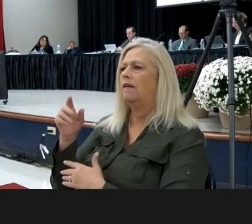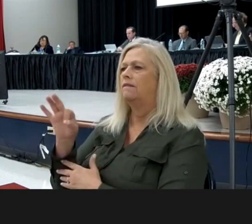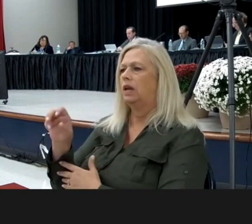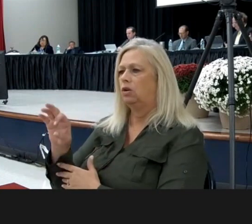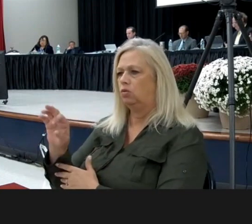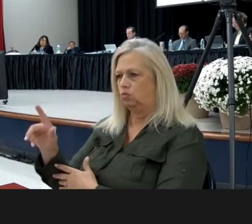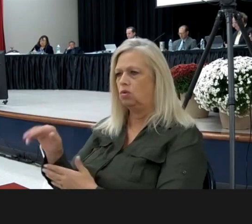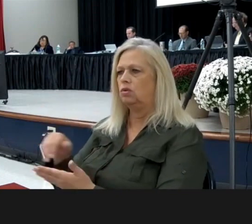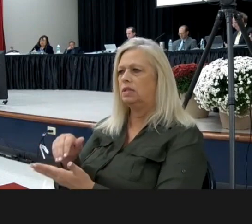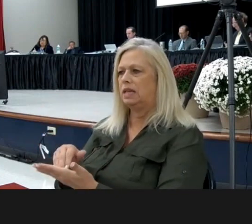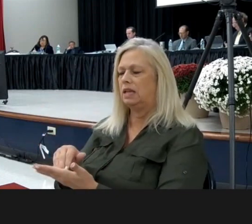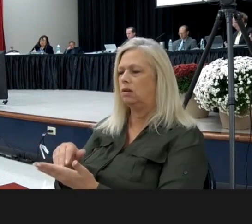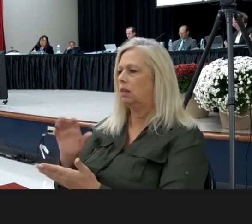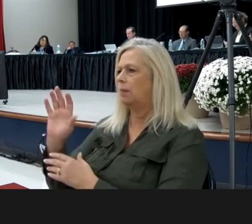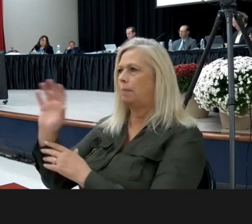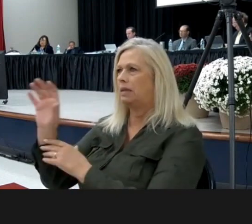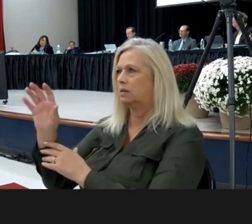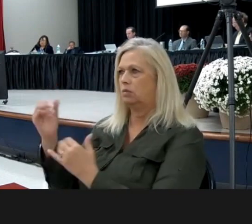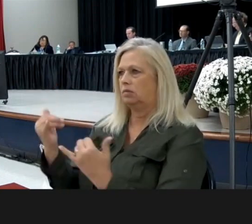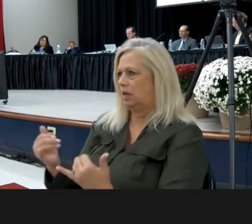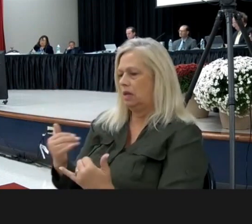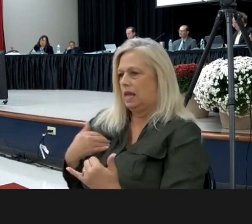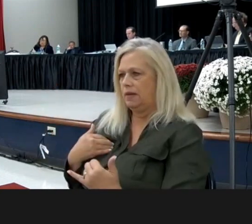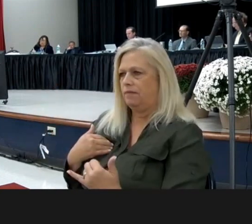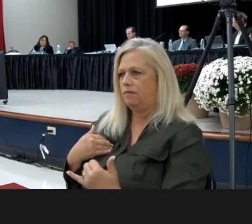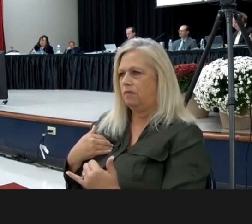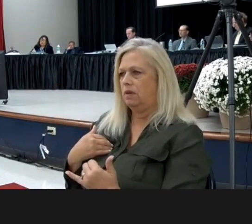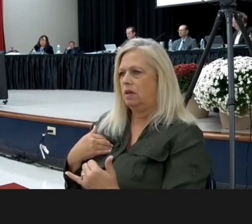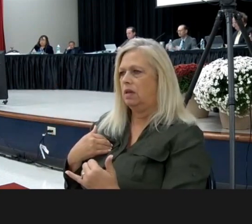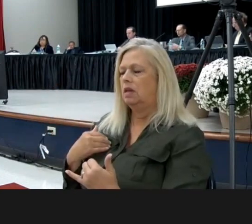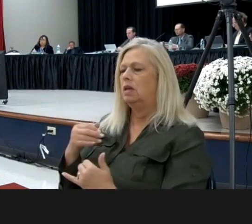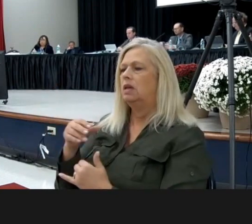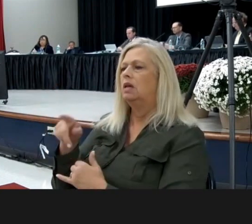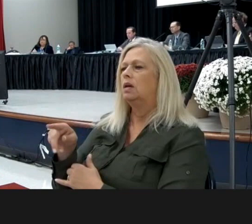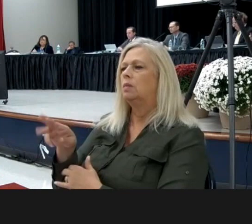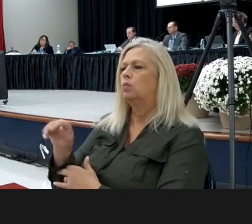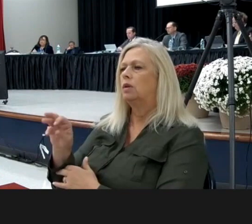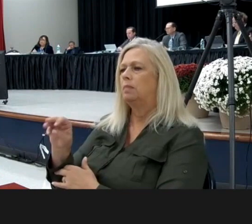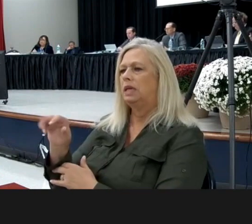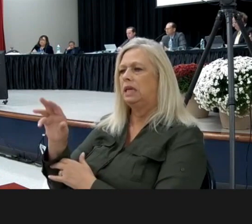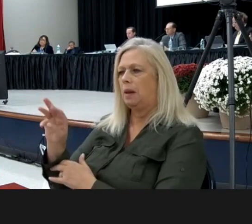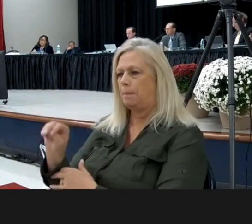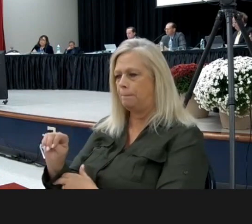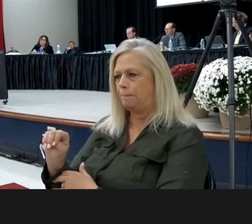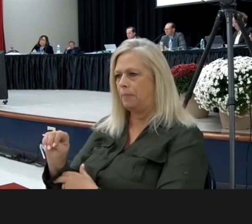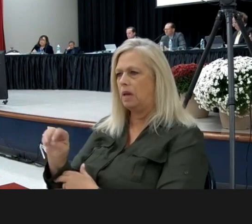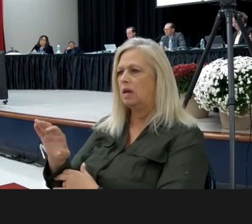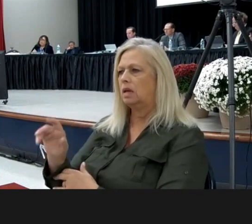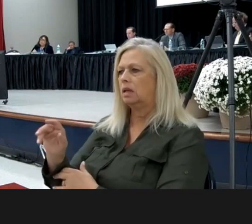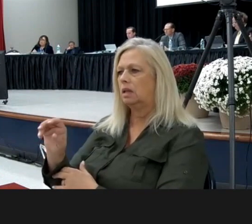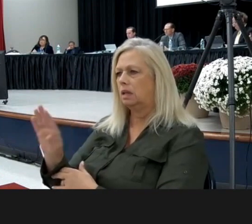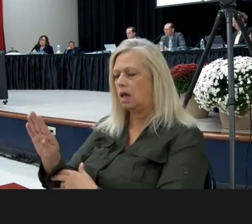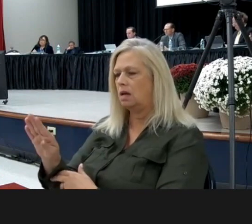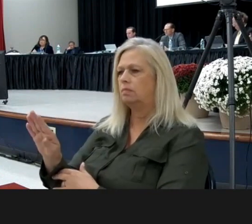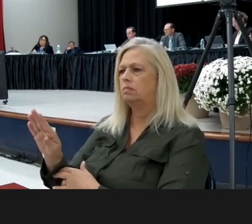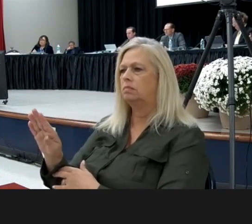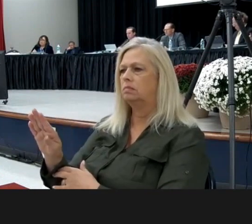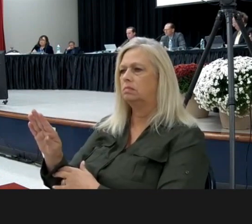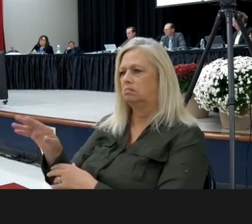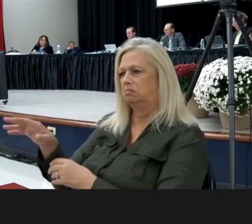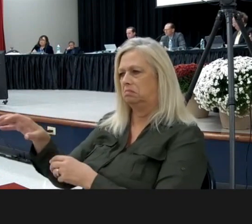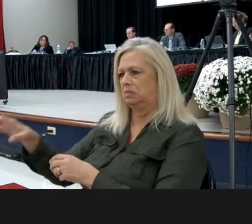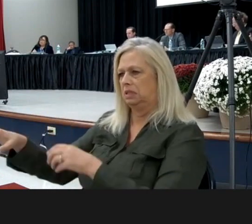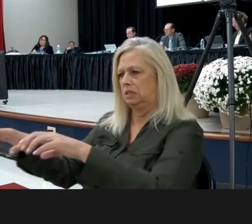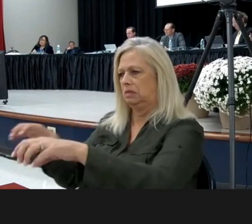does not have, to include premium club spaces, which will provide courtside and sideline club for pregame